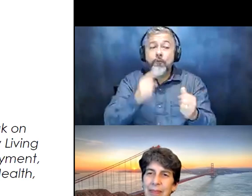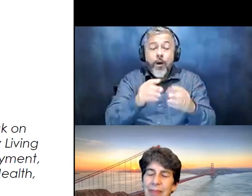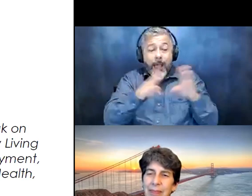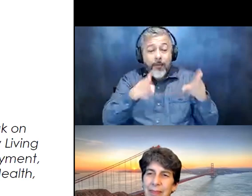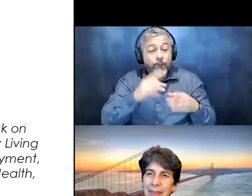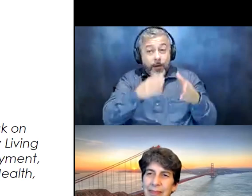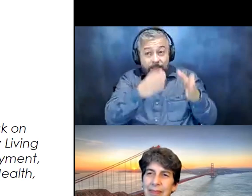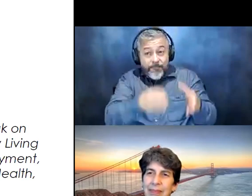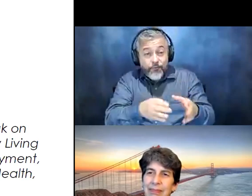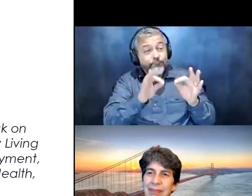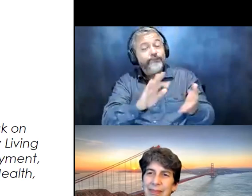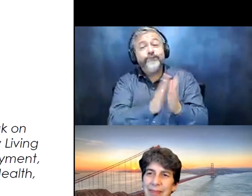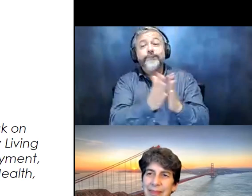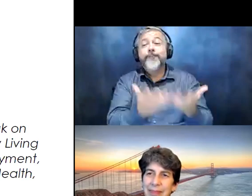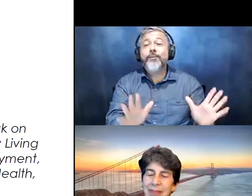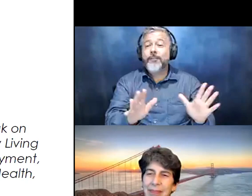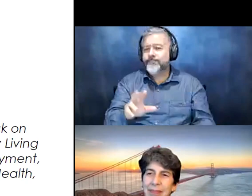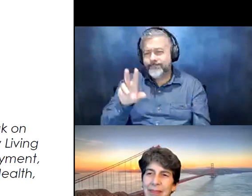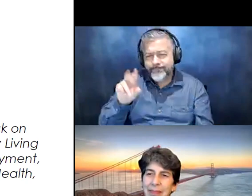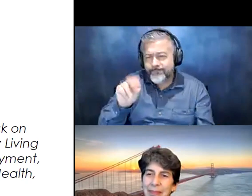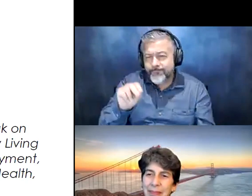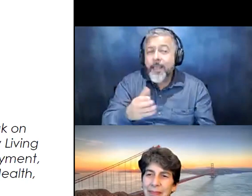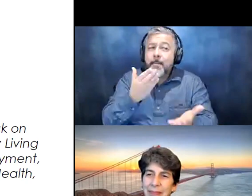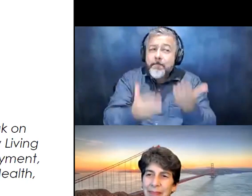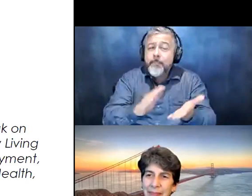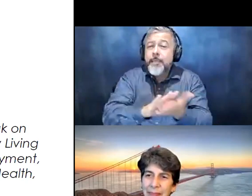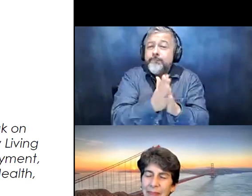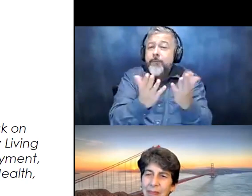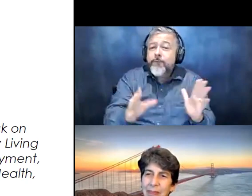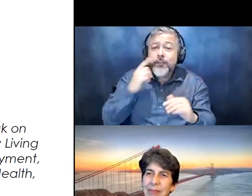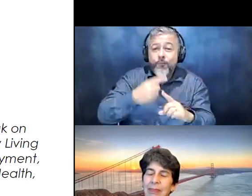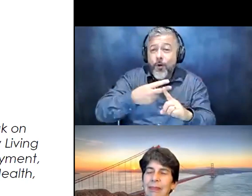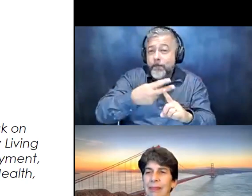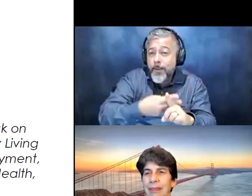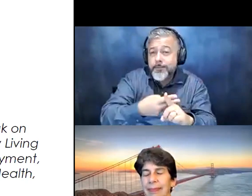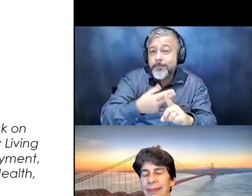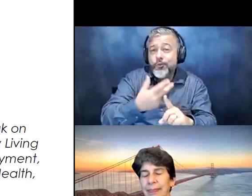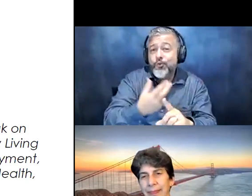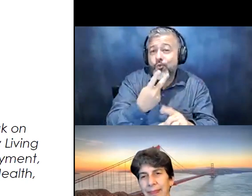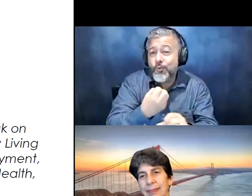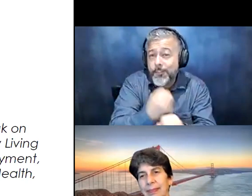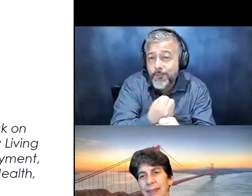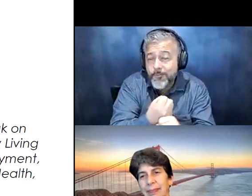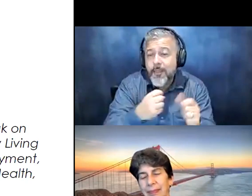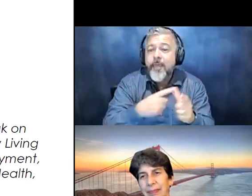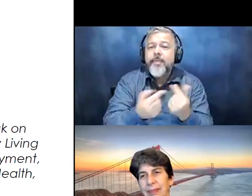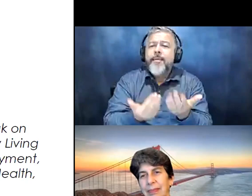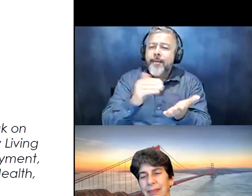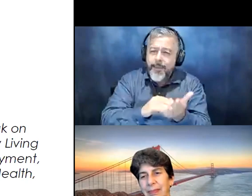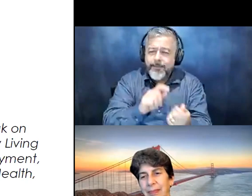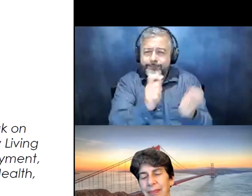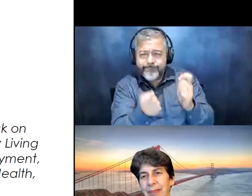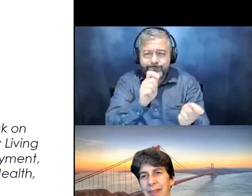that, okay, they're done, but they're done maybe for a couple of months or a couple of years. And then we have to then look at